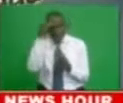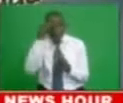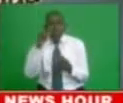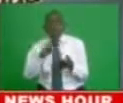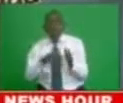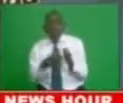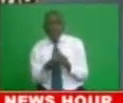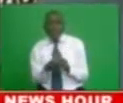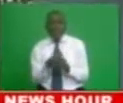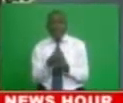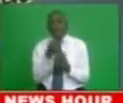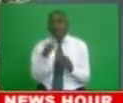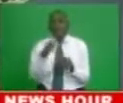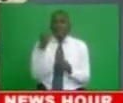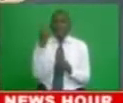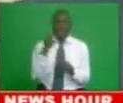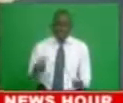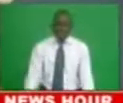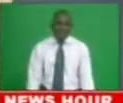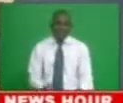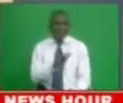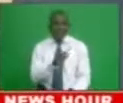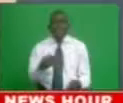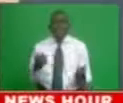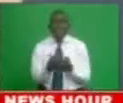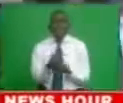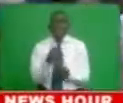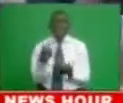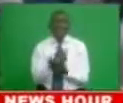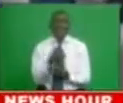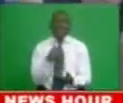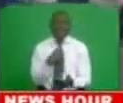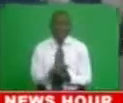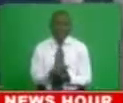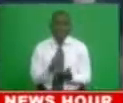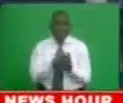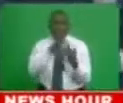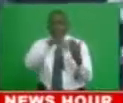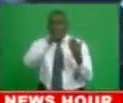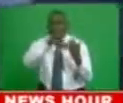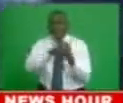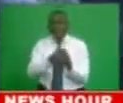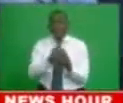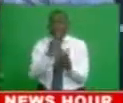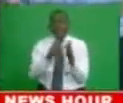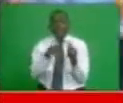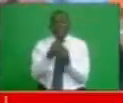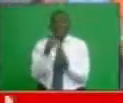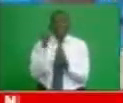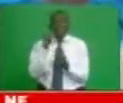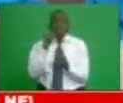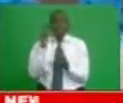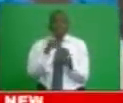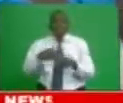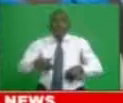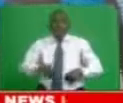Facebook, and have a better understanding of the challenges that are faced here in Ghana. This painting is the work of a team of young Ghanaian